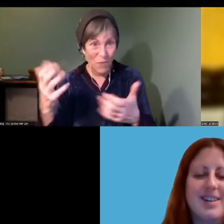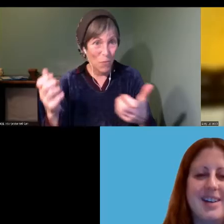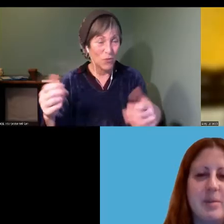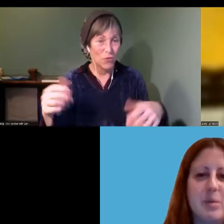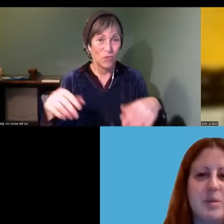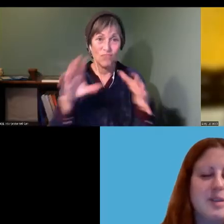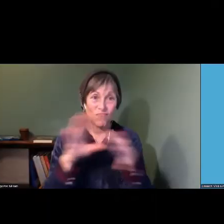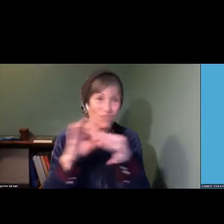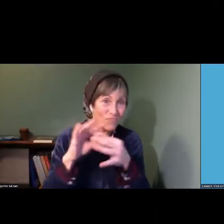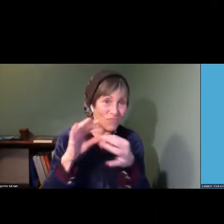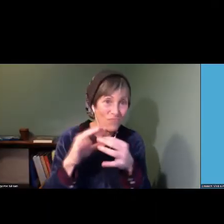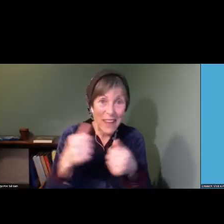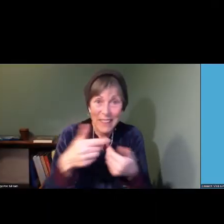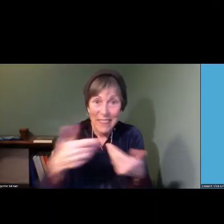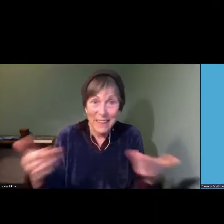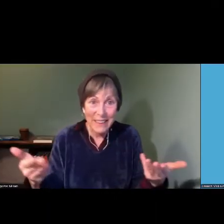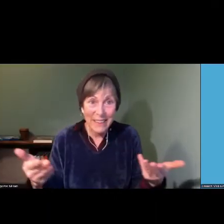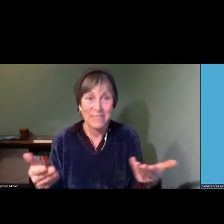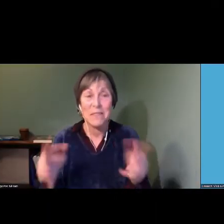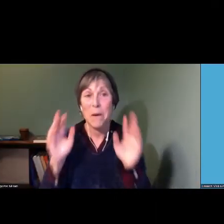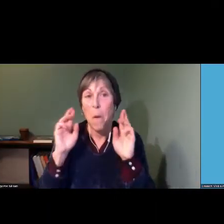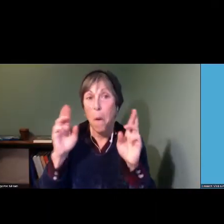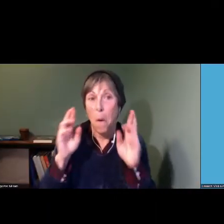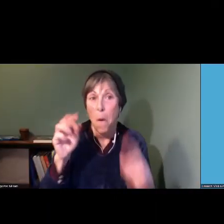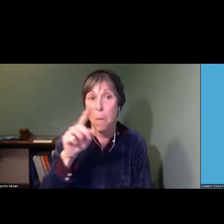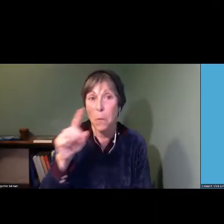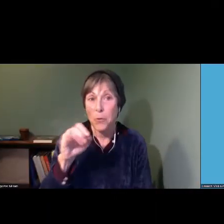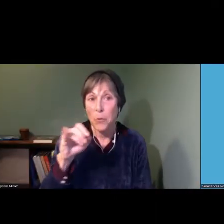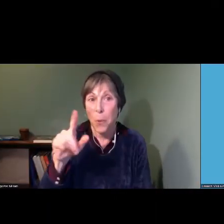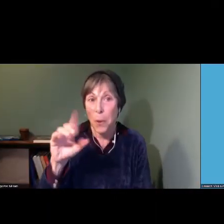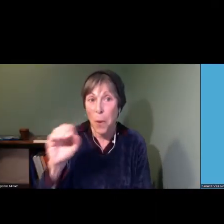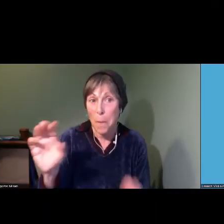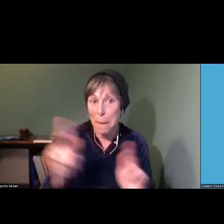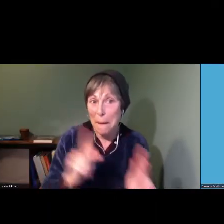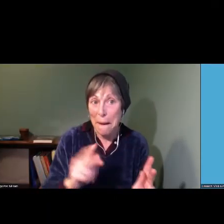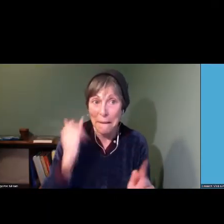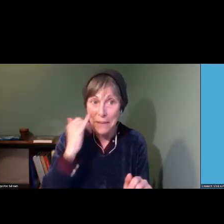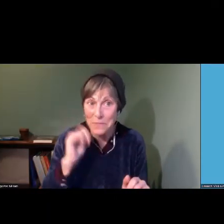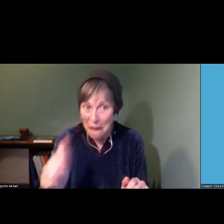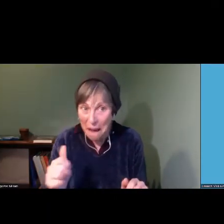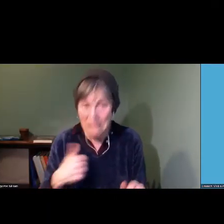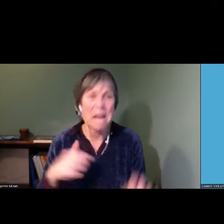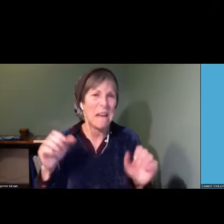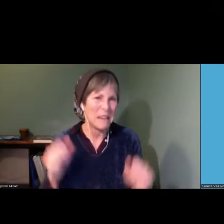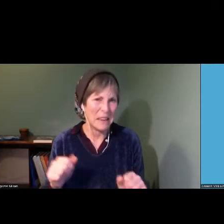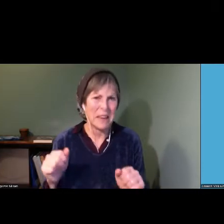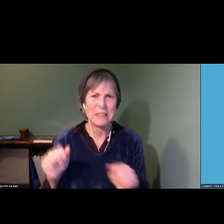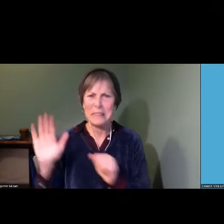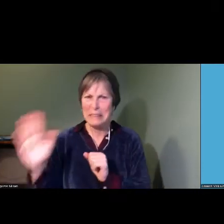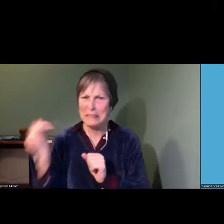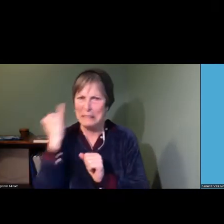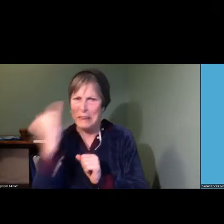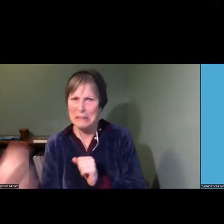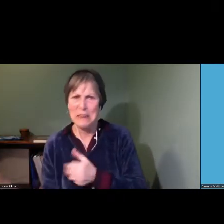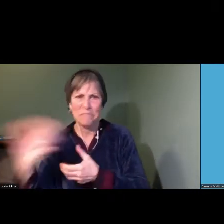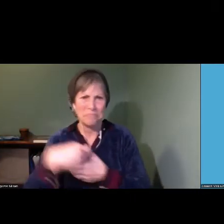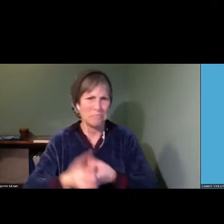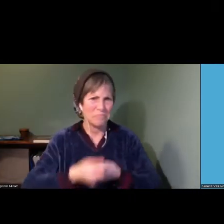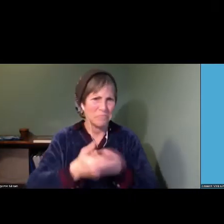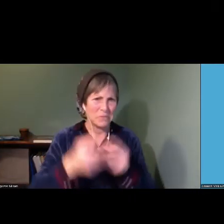and we will see if we get Zoilo back. If not I think I can sort of go over what he was going to say in his remarks.